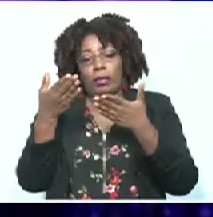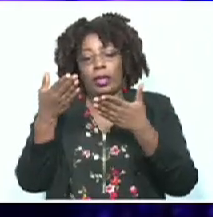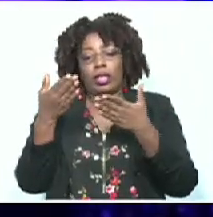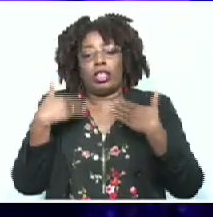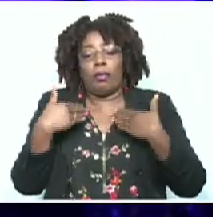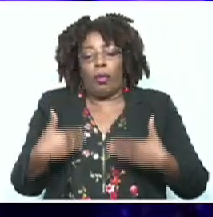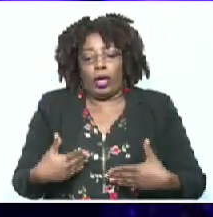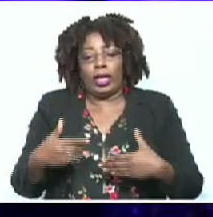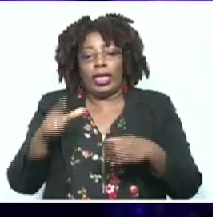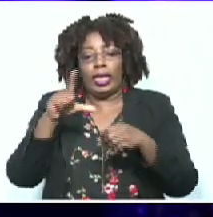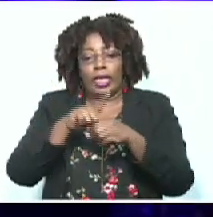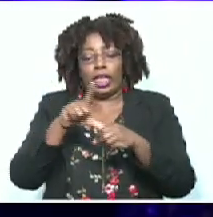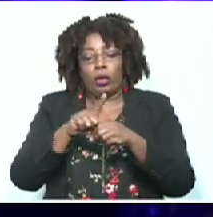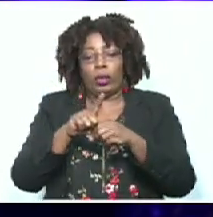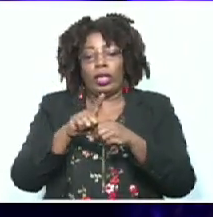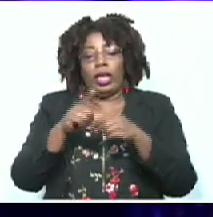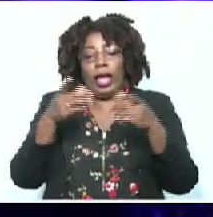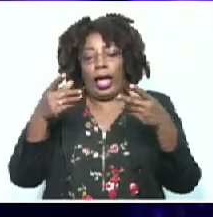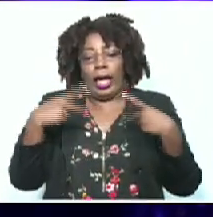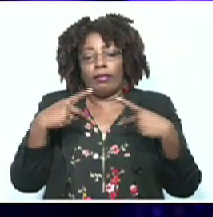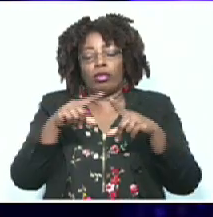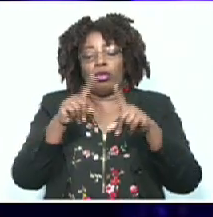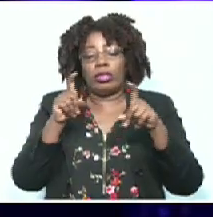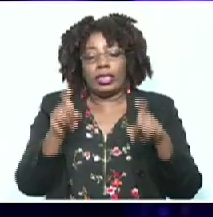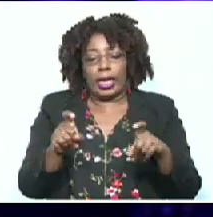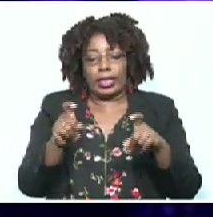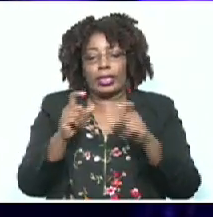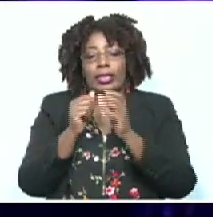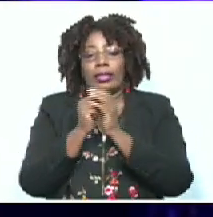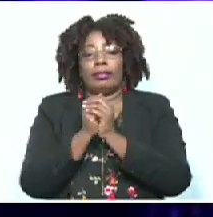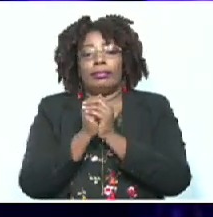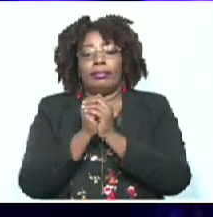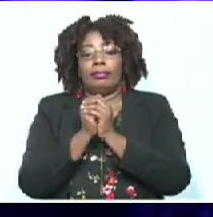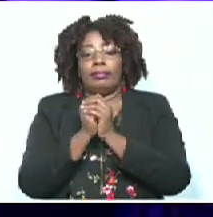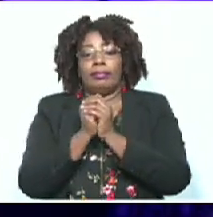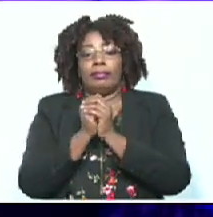fluid that I would need to do chemical testing on. For ZNS Network News, I'm DeAndre Williamson.